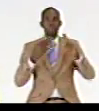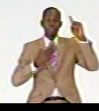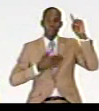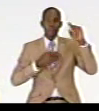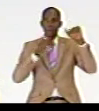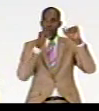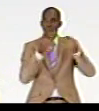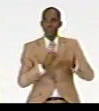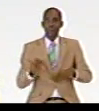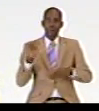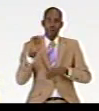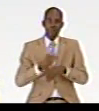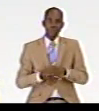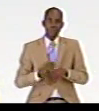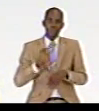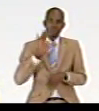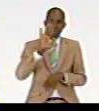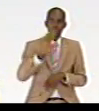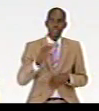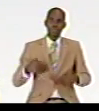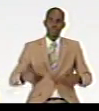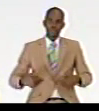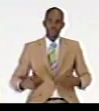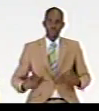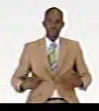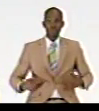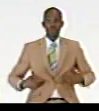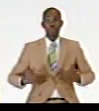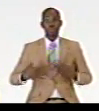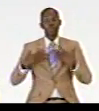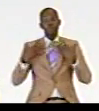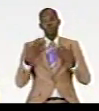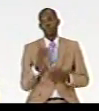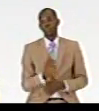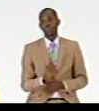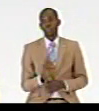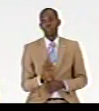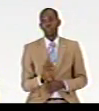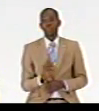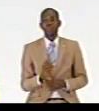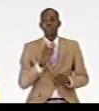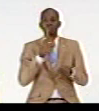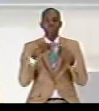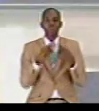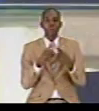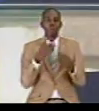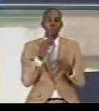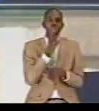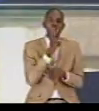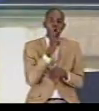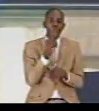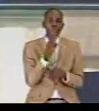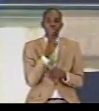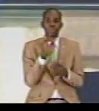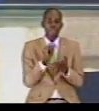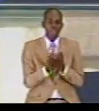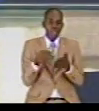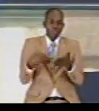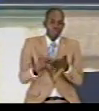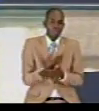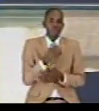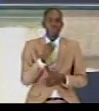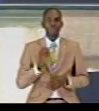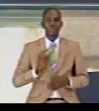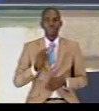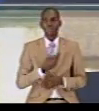upon thy offspring. It starts by talking about water, the water that refreshes us,